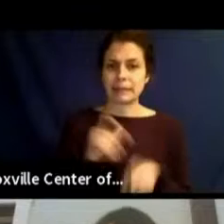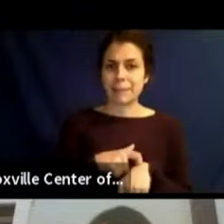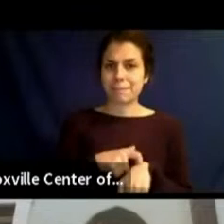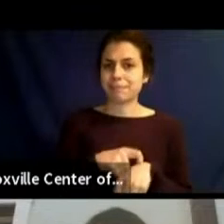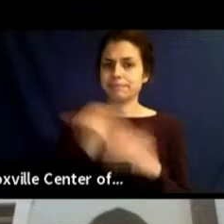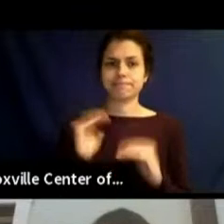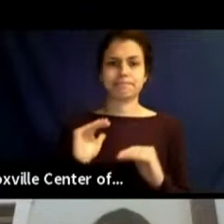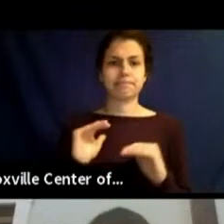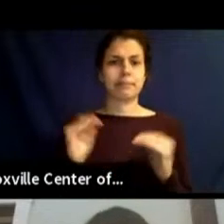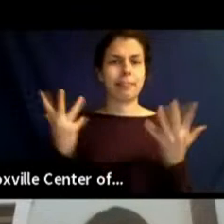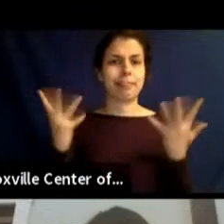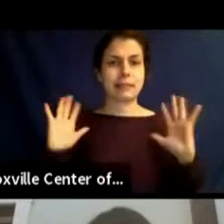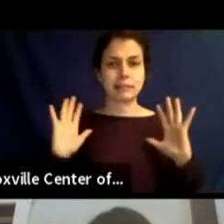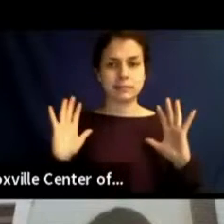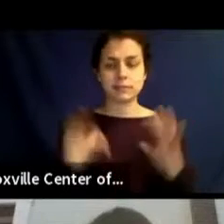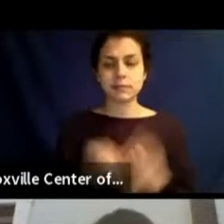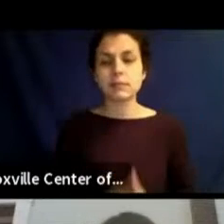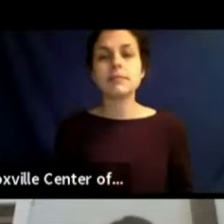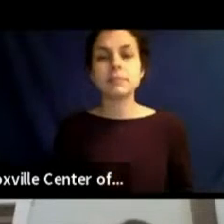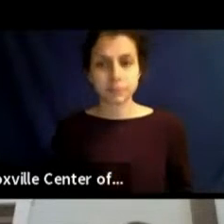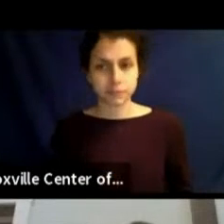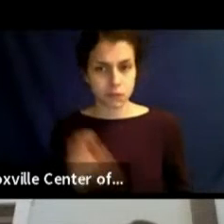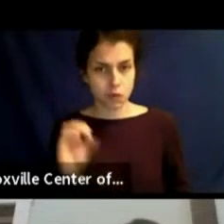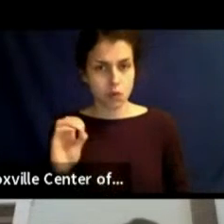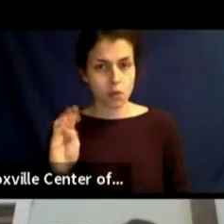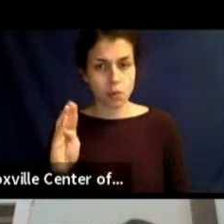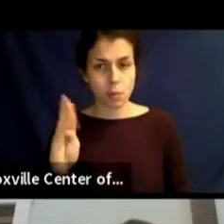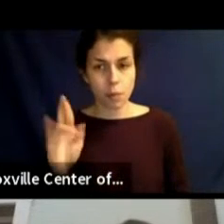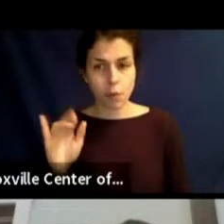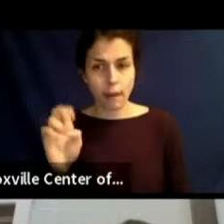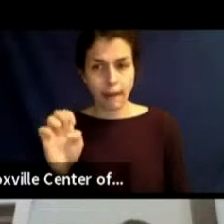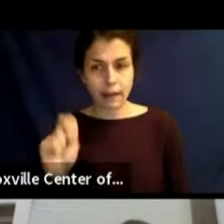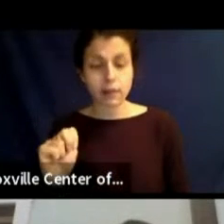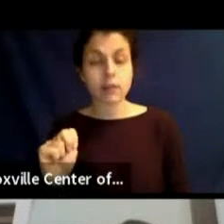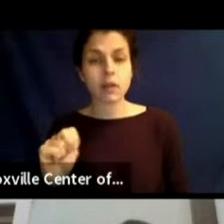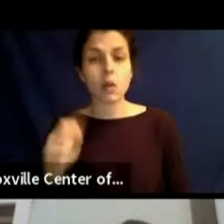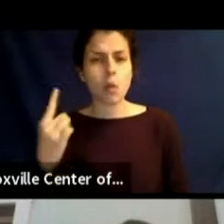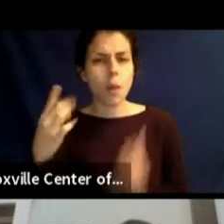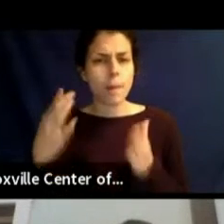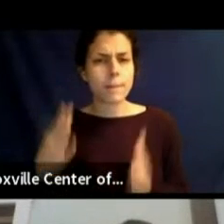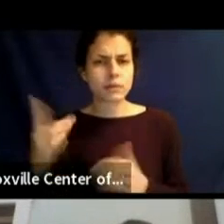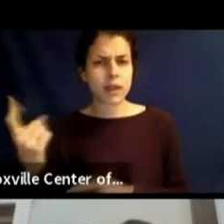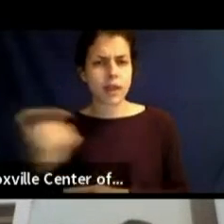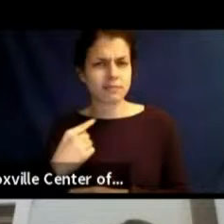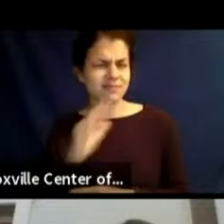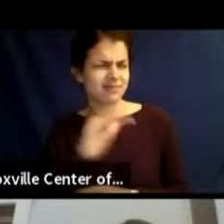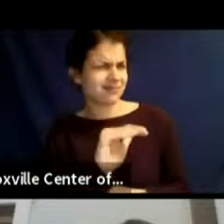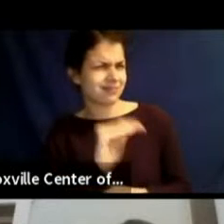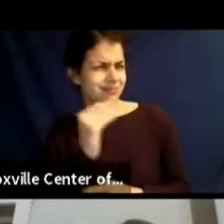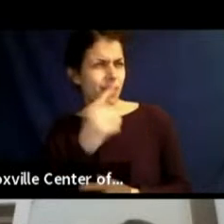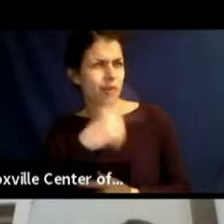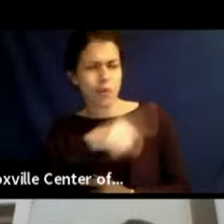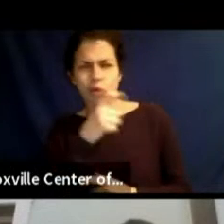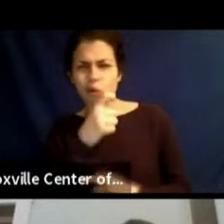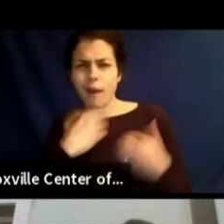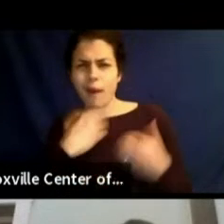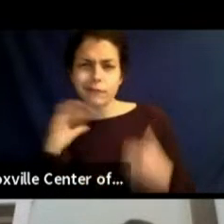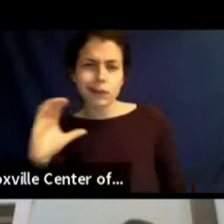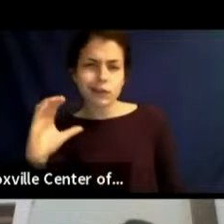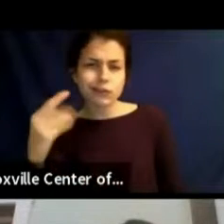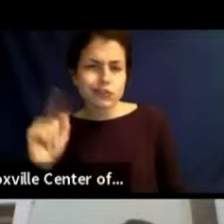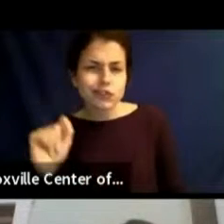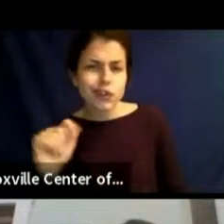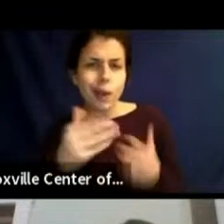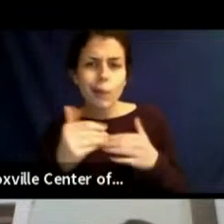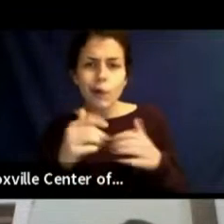That came up in the last few days with me about this, and somebody asked, well, why don't you all have a chat room where you can work on this?